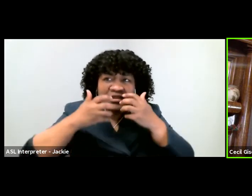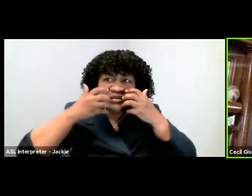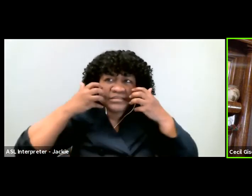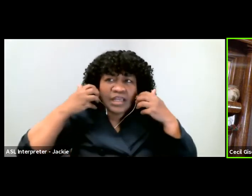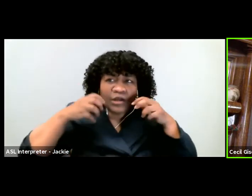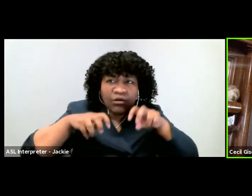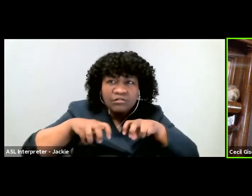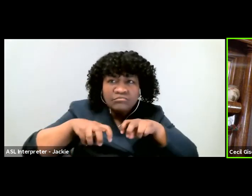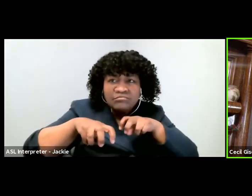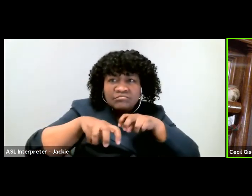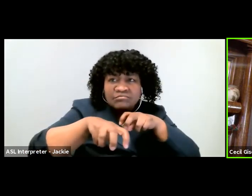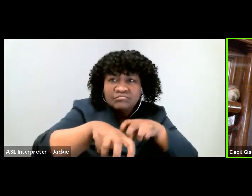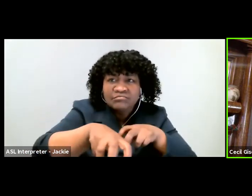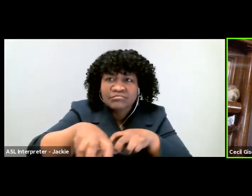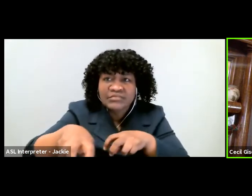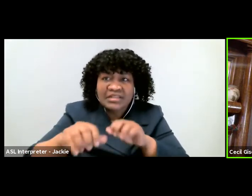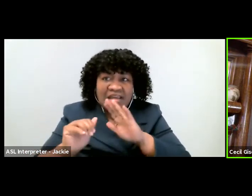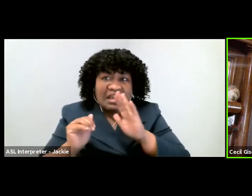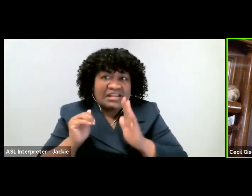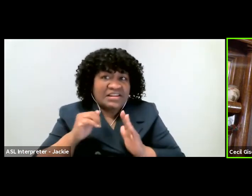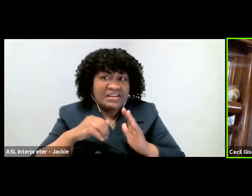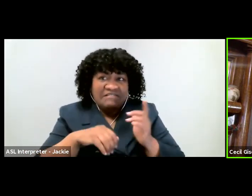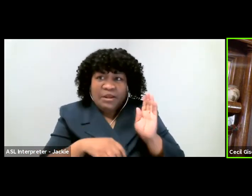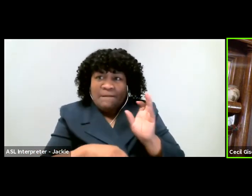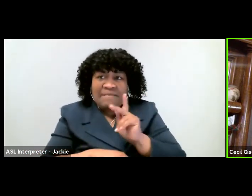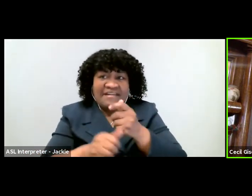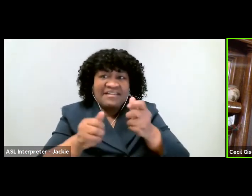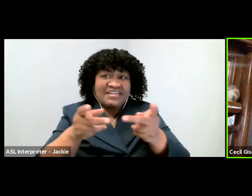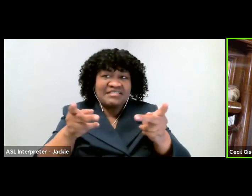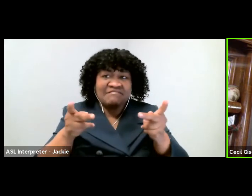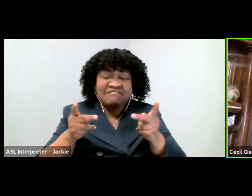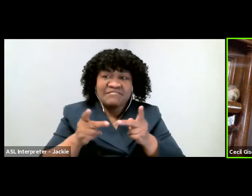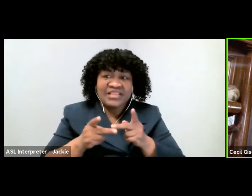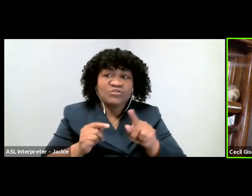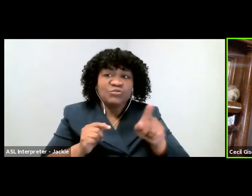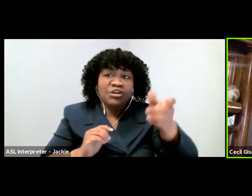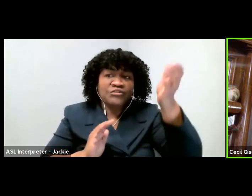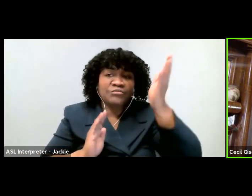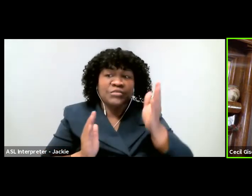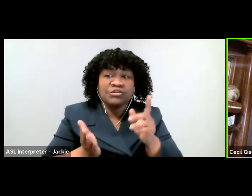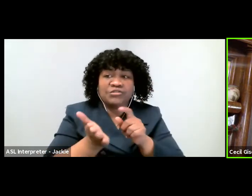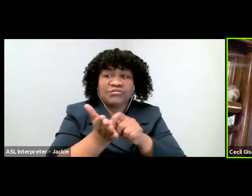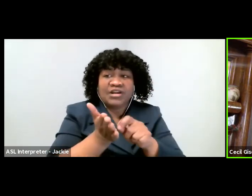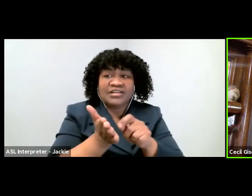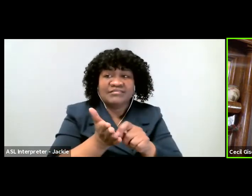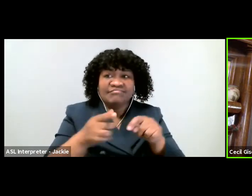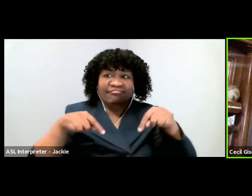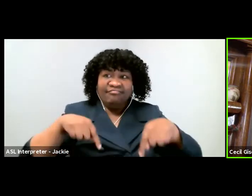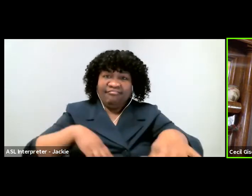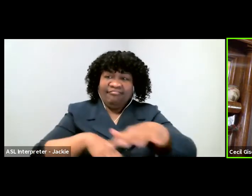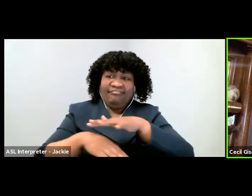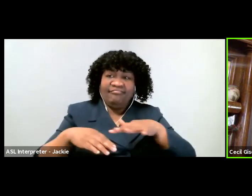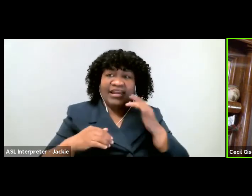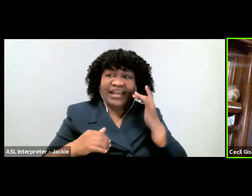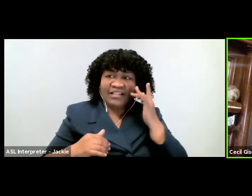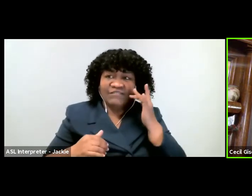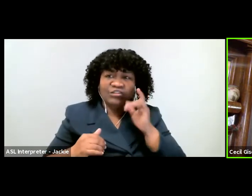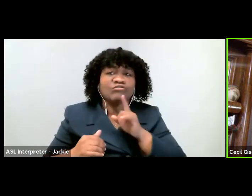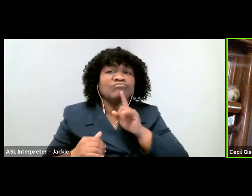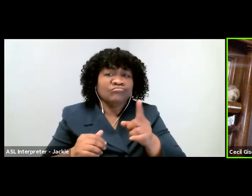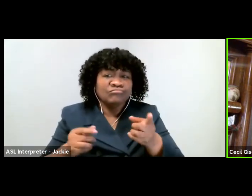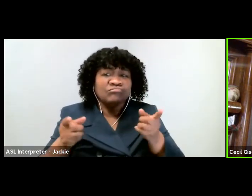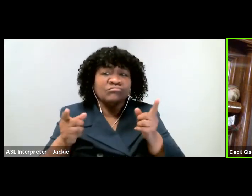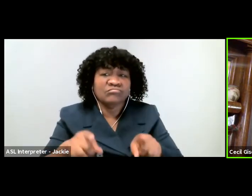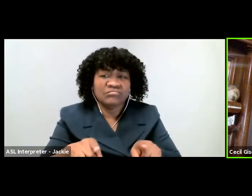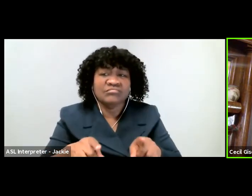point. I never came back from anywhere, your speaker writes. This is California, the real McCoy.